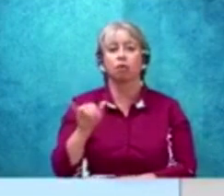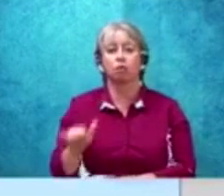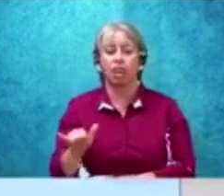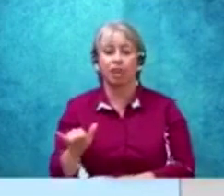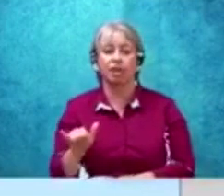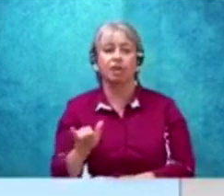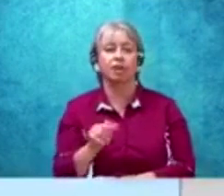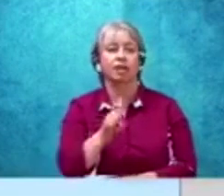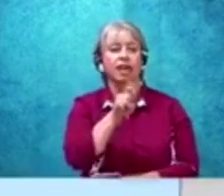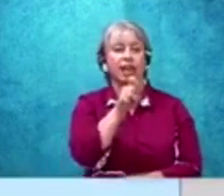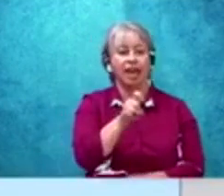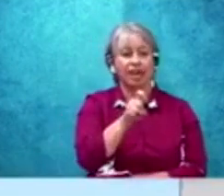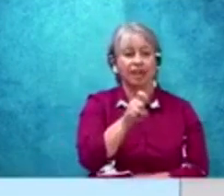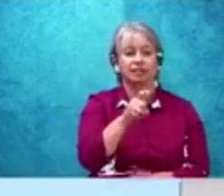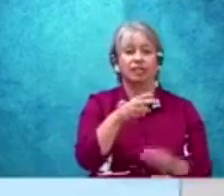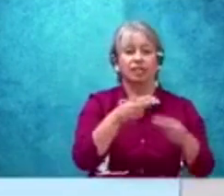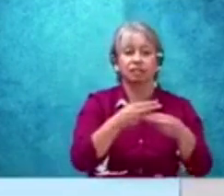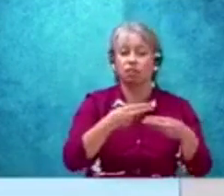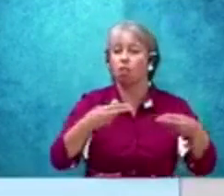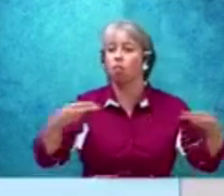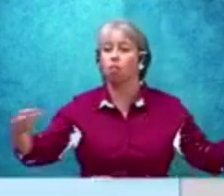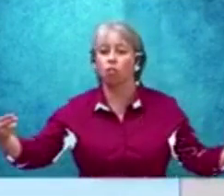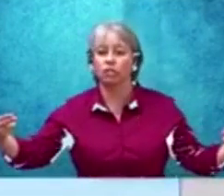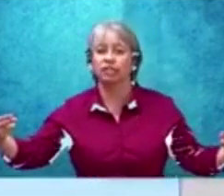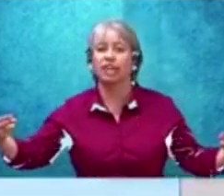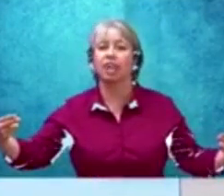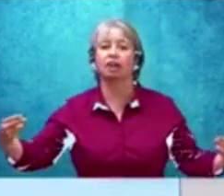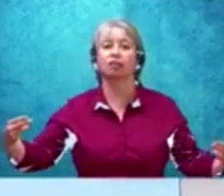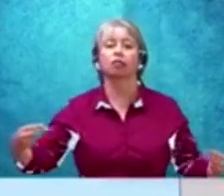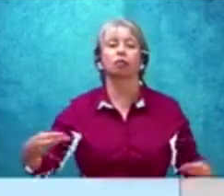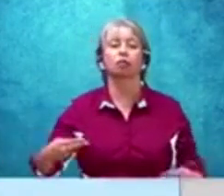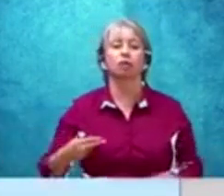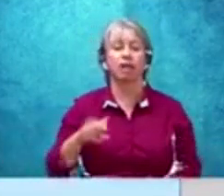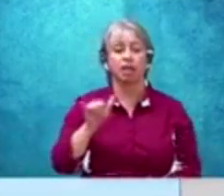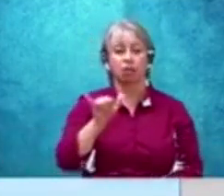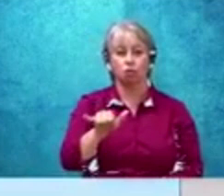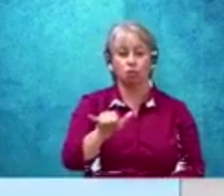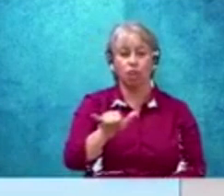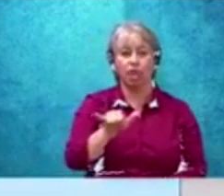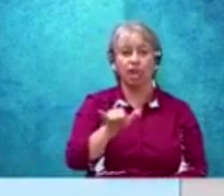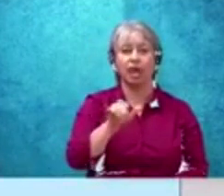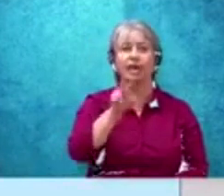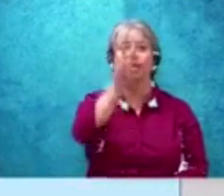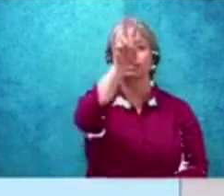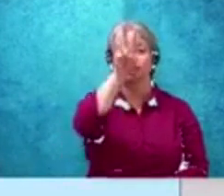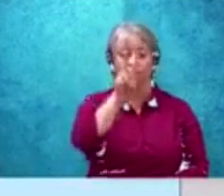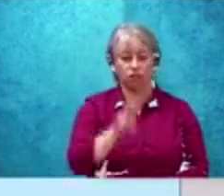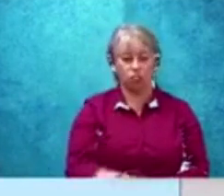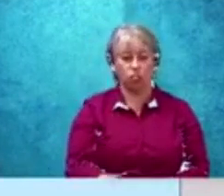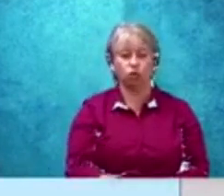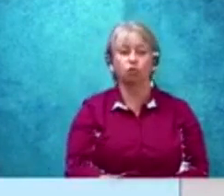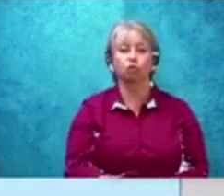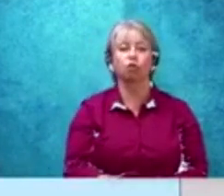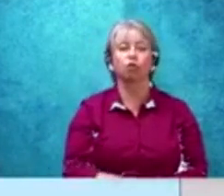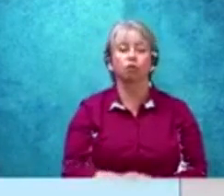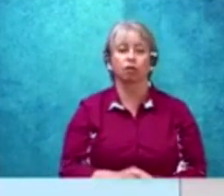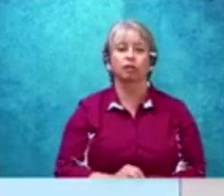the horizontal position, and y is the vertical position on the coordinate